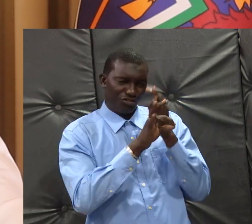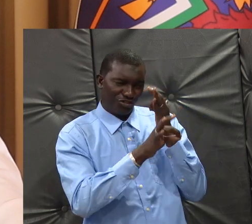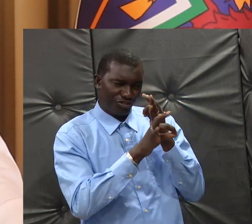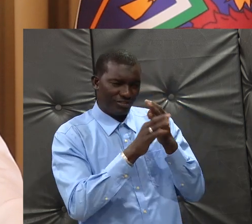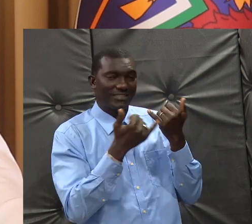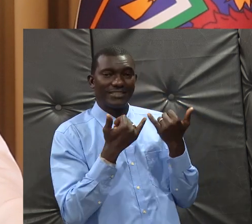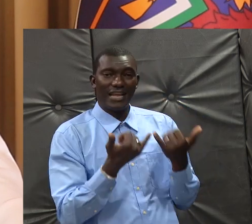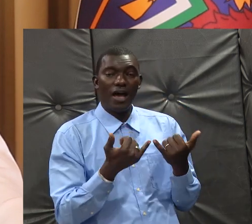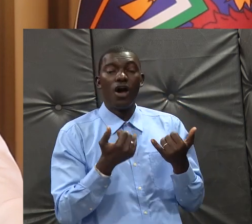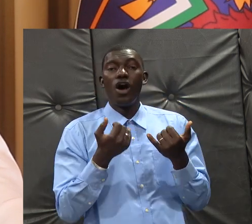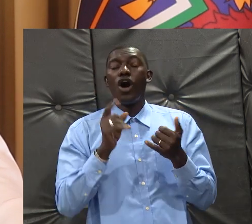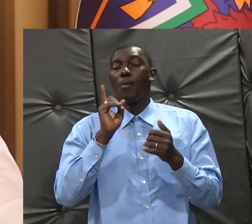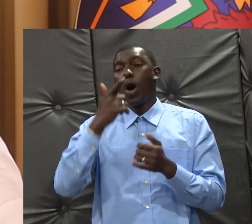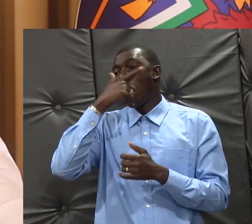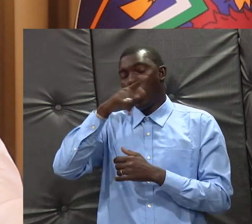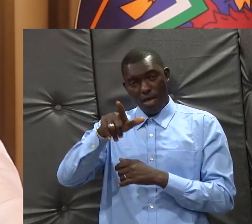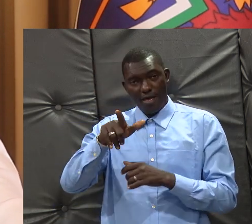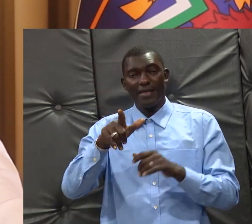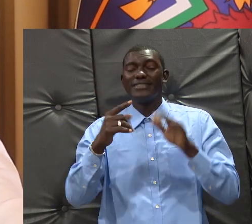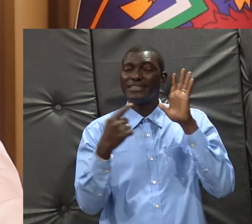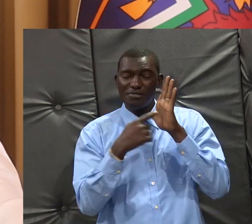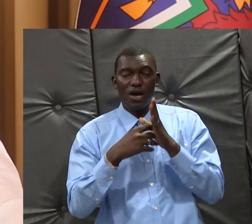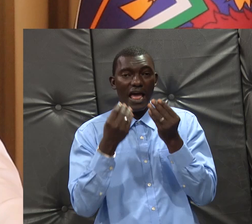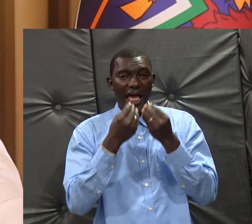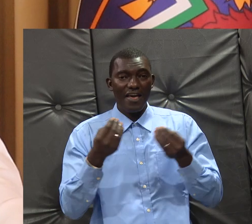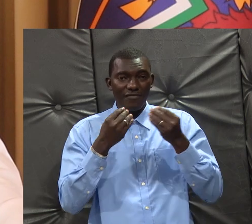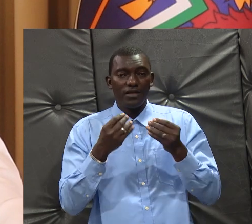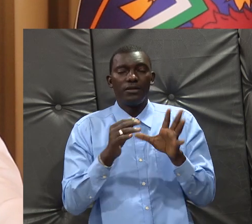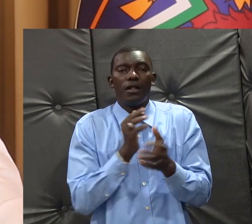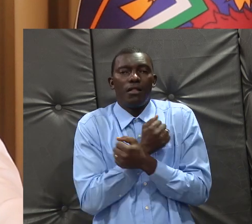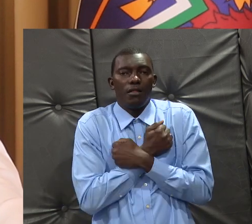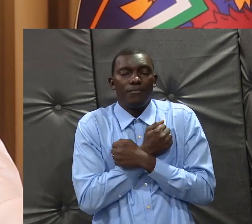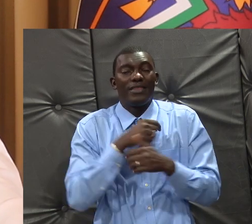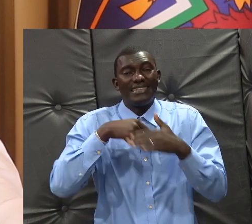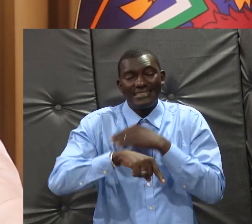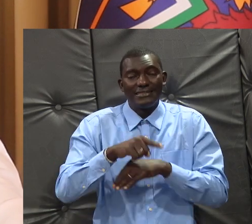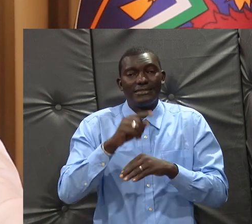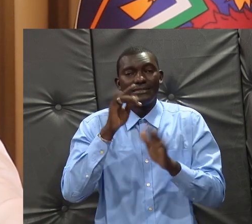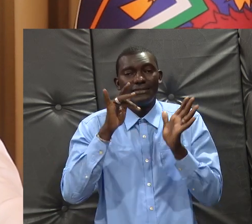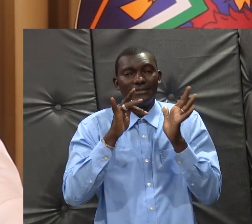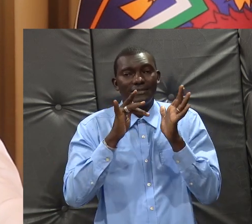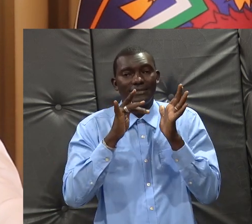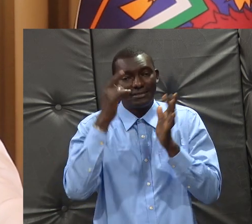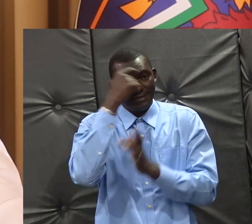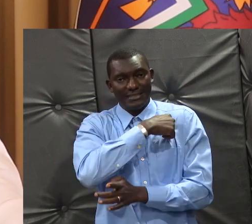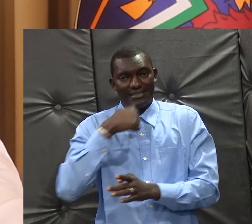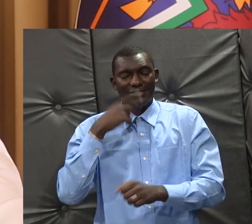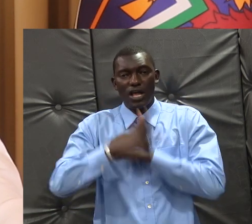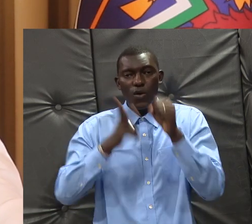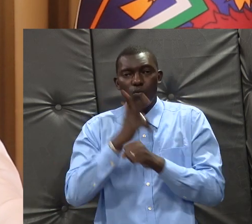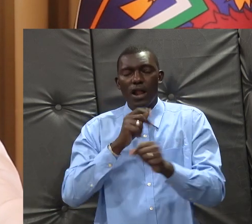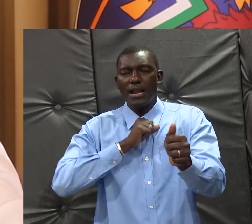values cherished in the Christian world are in perfect harmony with the common